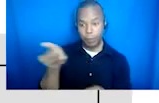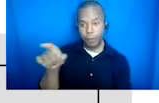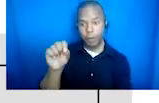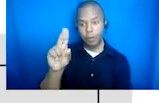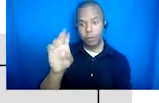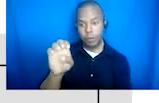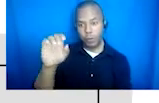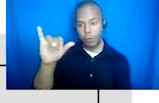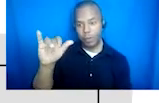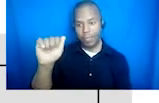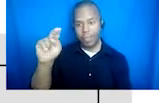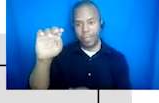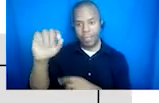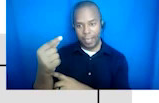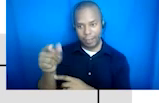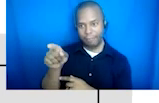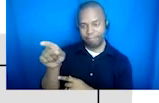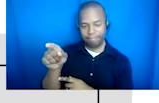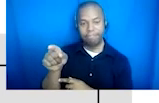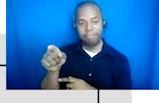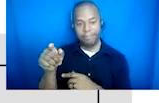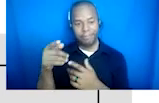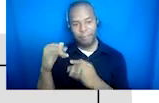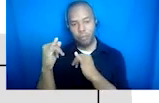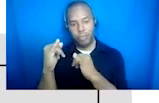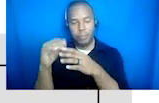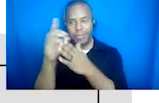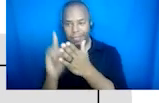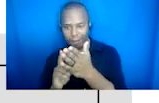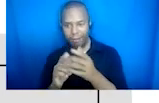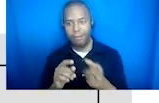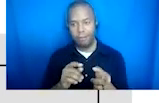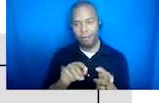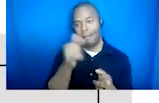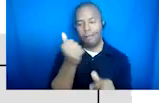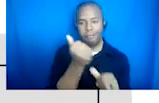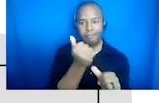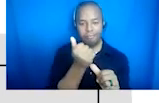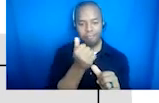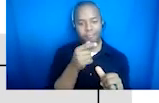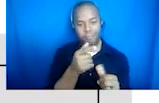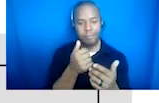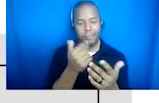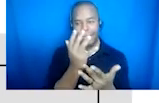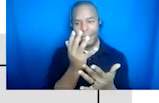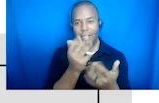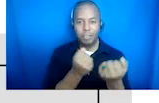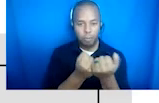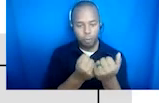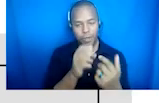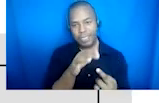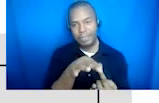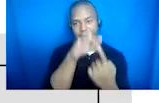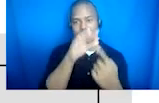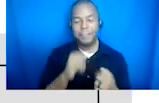instructional designer. And then John Wilson is here too. He's our academic technology support specialist. All of us hang out over in